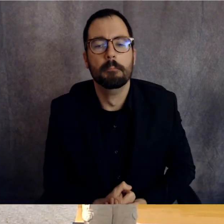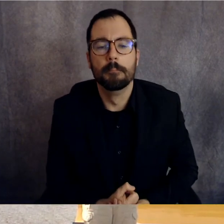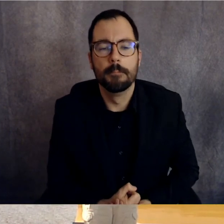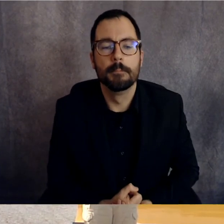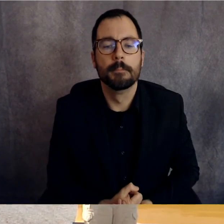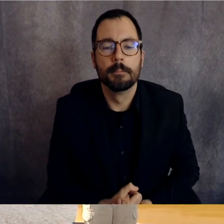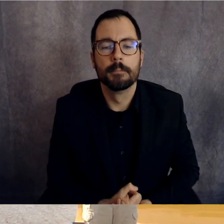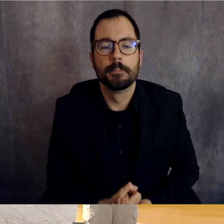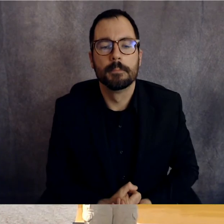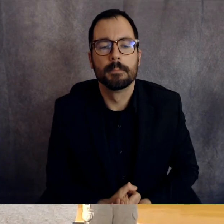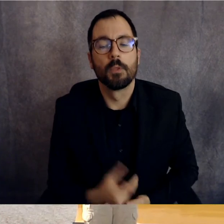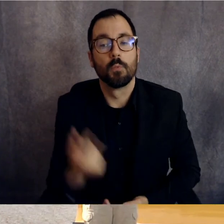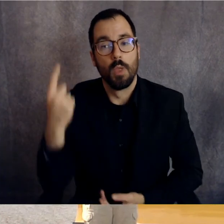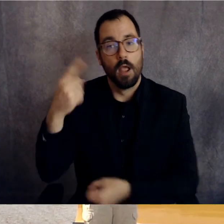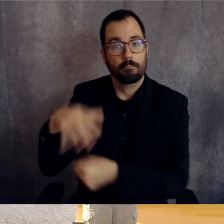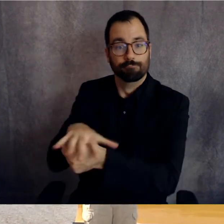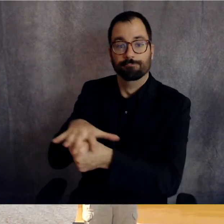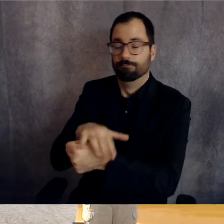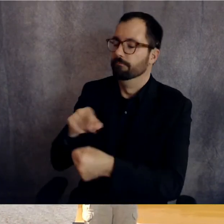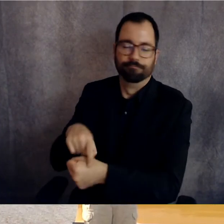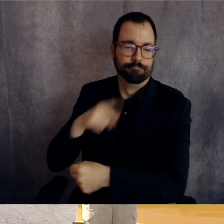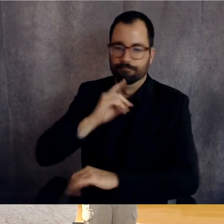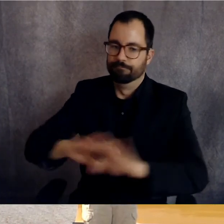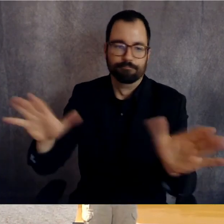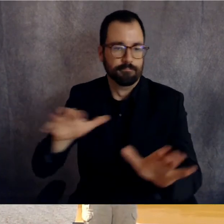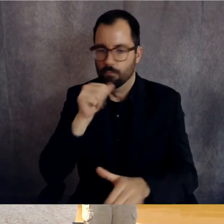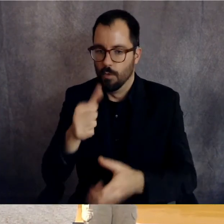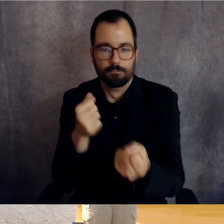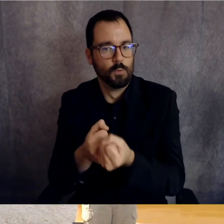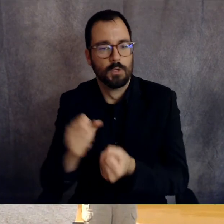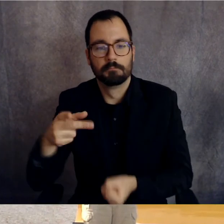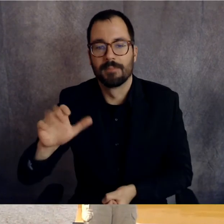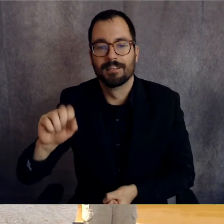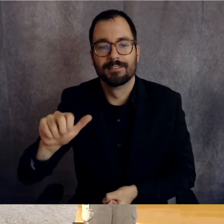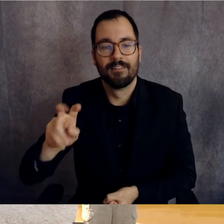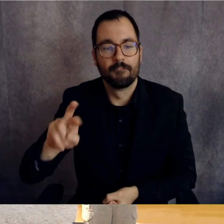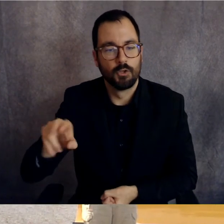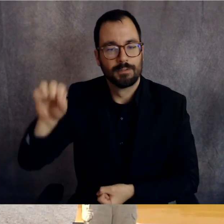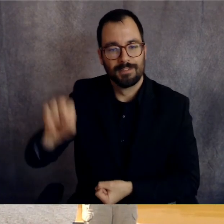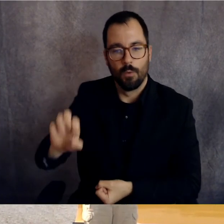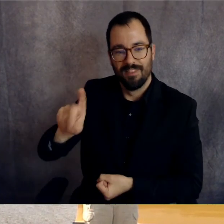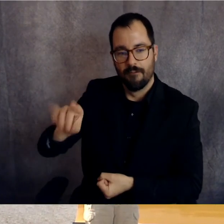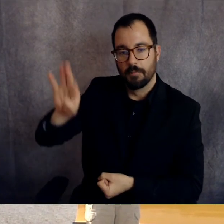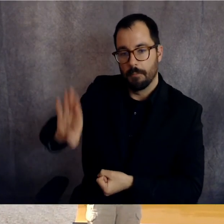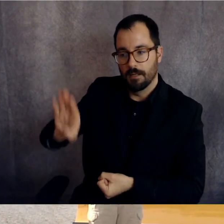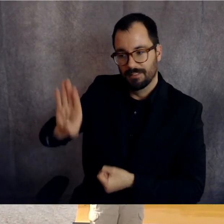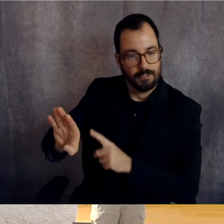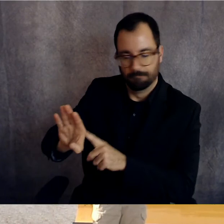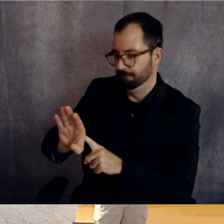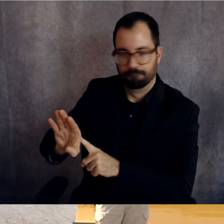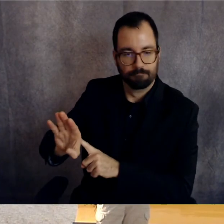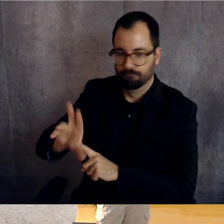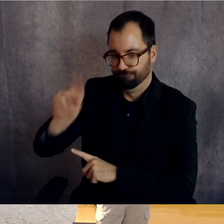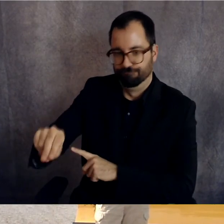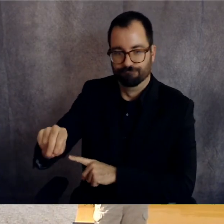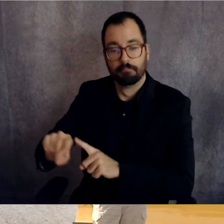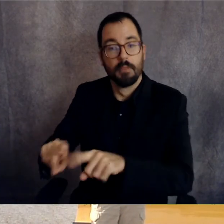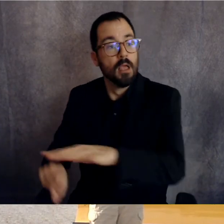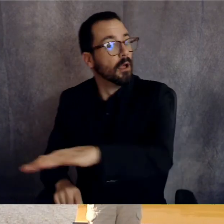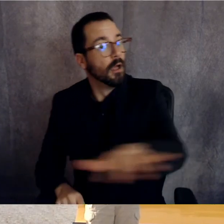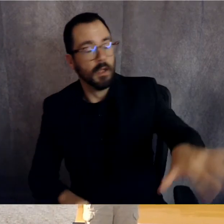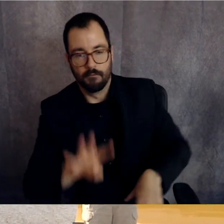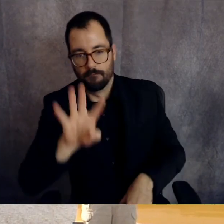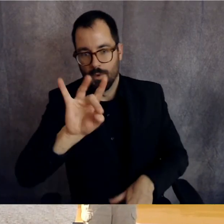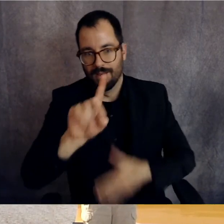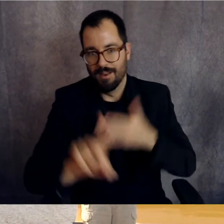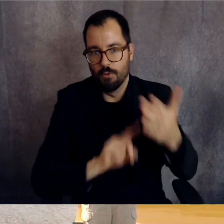longer support space savers. So space savers are not used in the South End of Boston, but every other neighborhood, it's 48 hours after the declaration of a snow